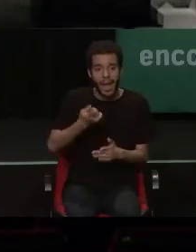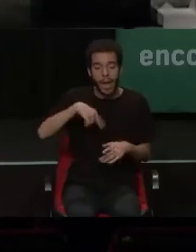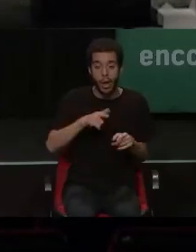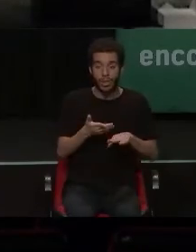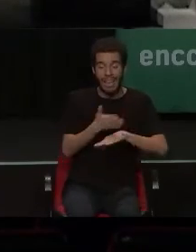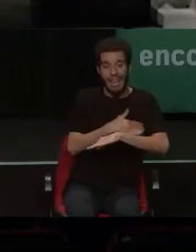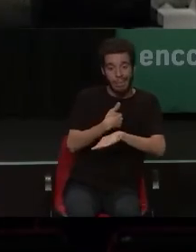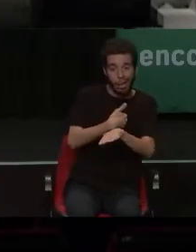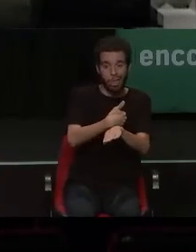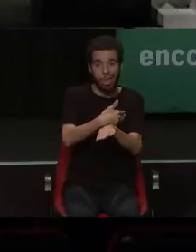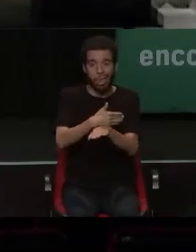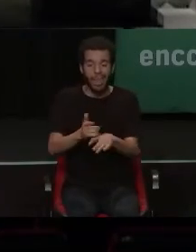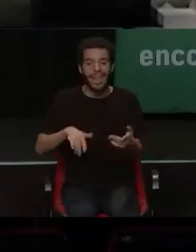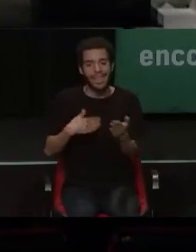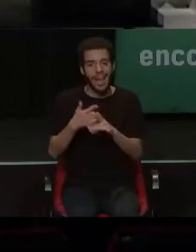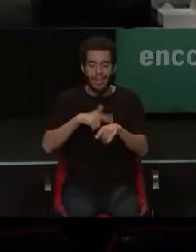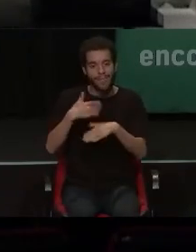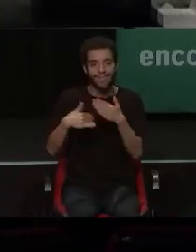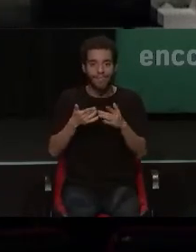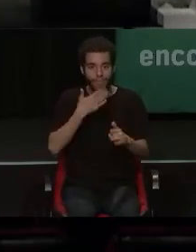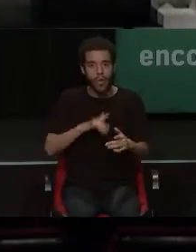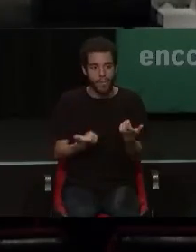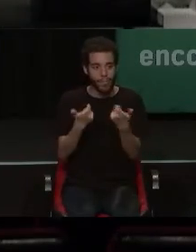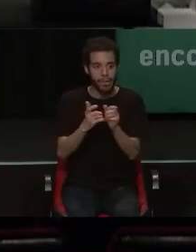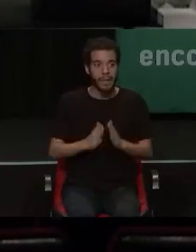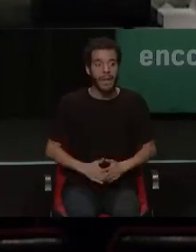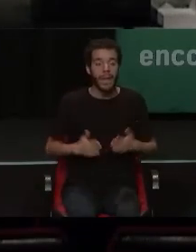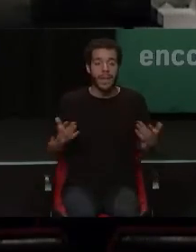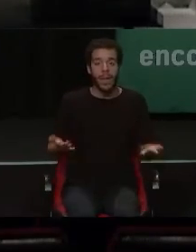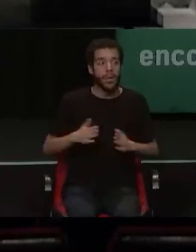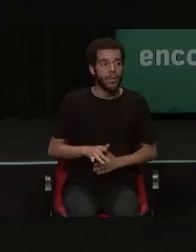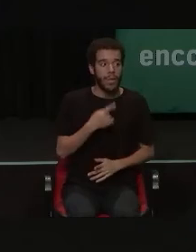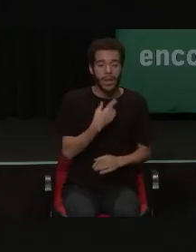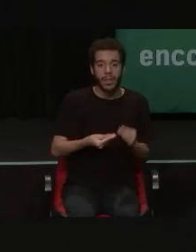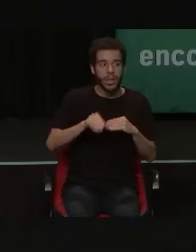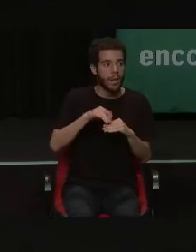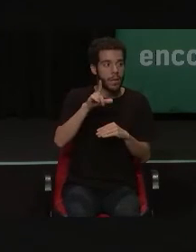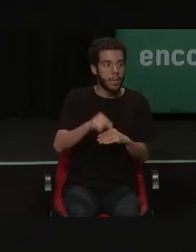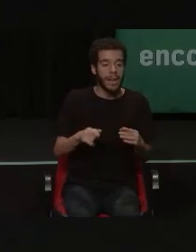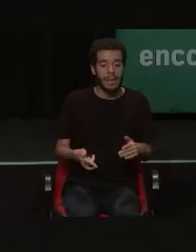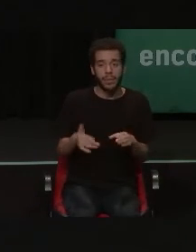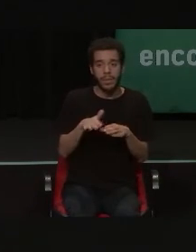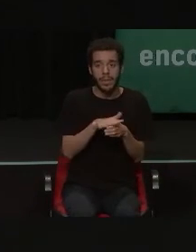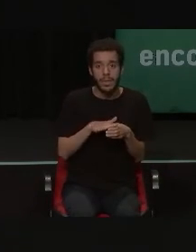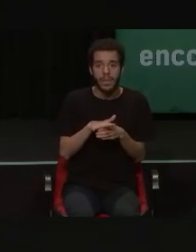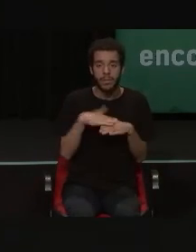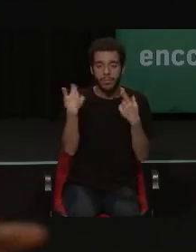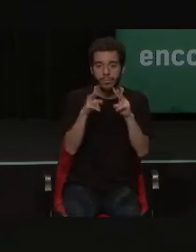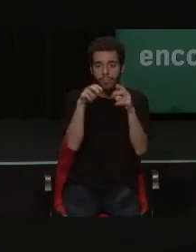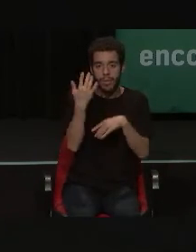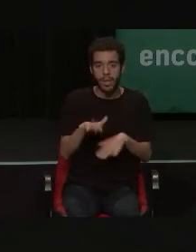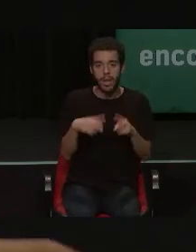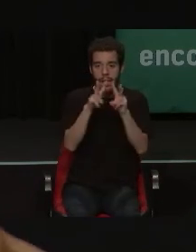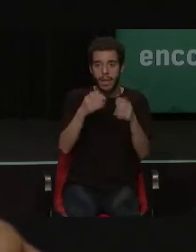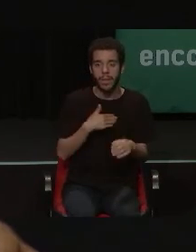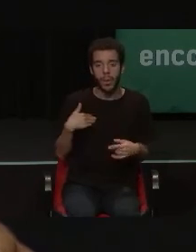also to speak within the allocated time. I would also like to say that it's very interesting in